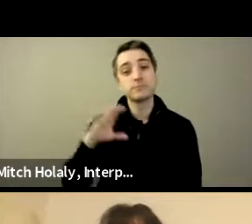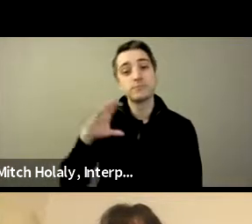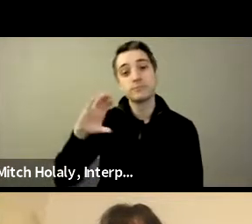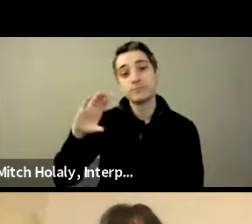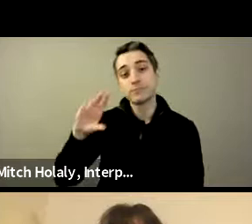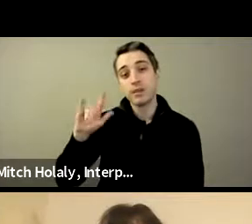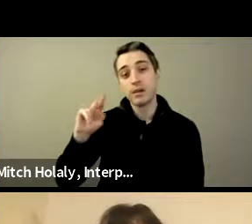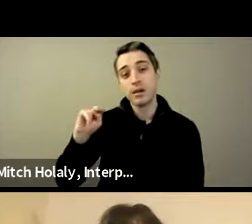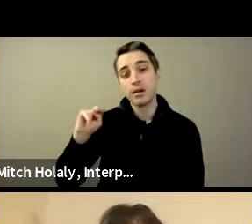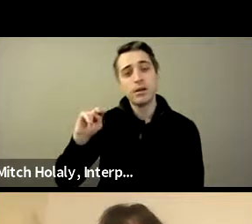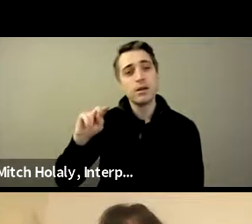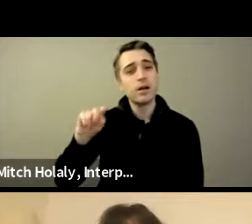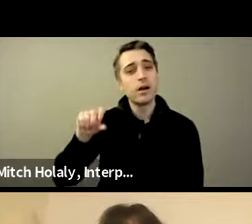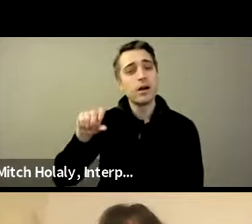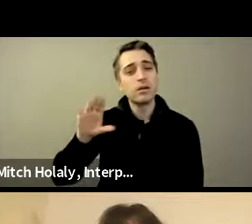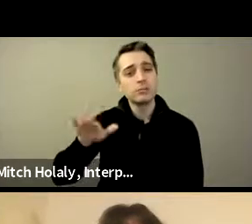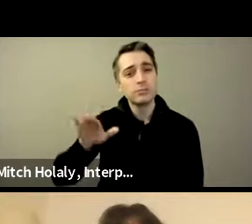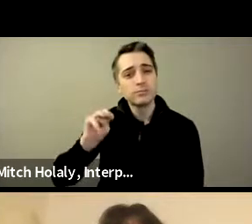public comment?